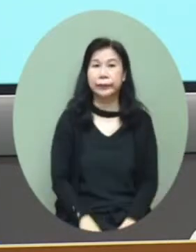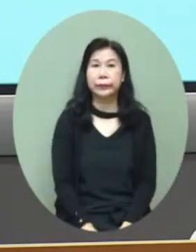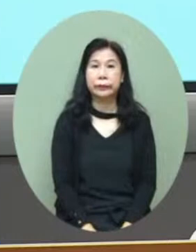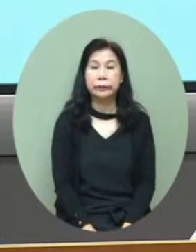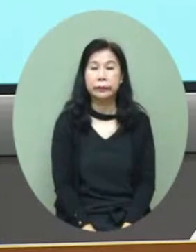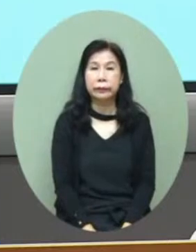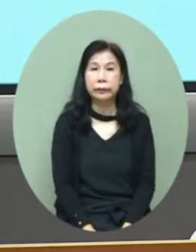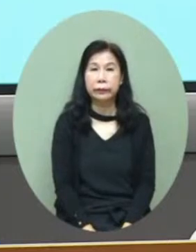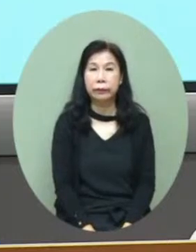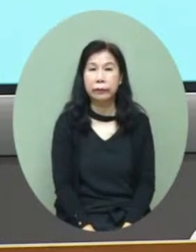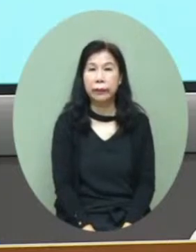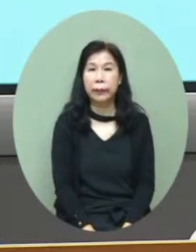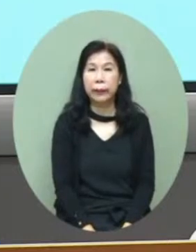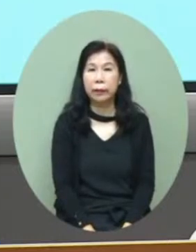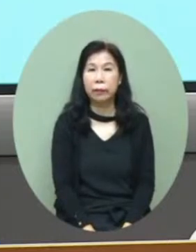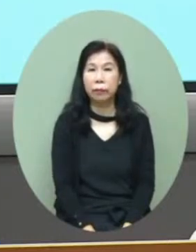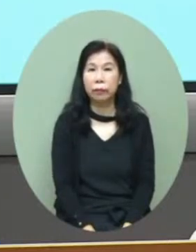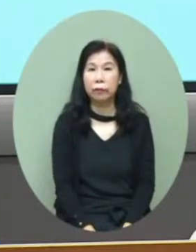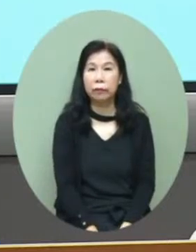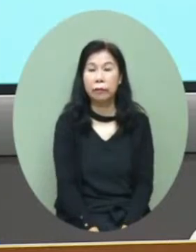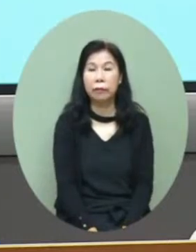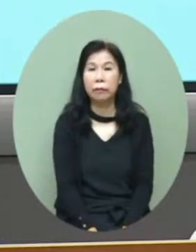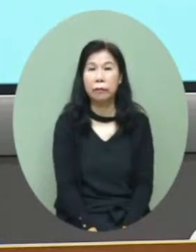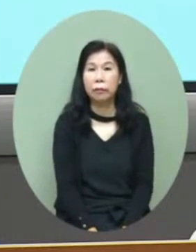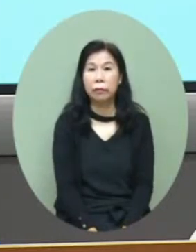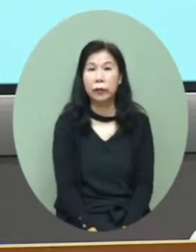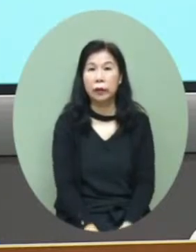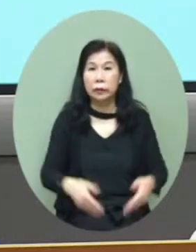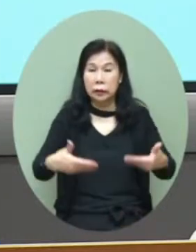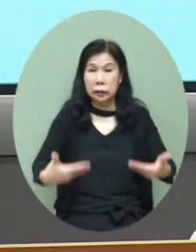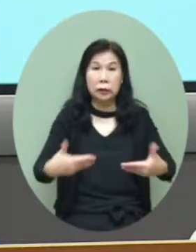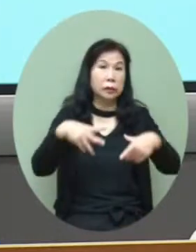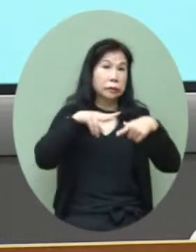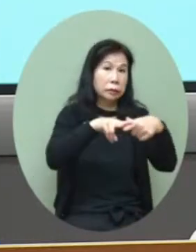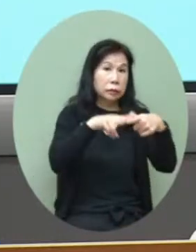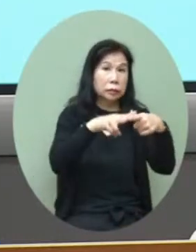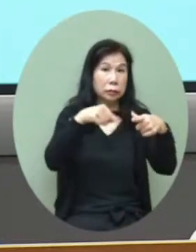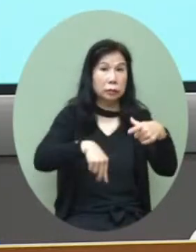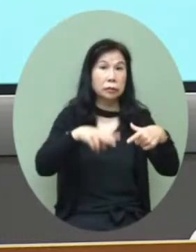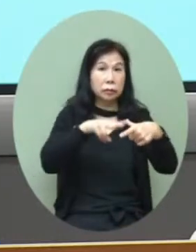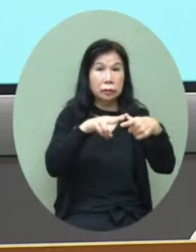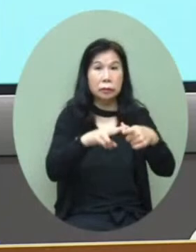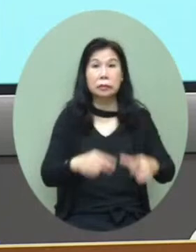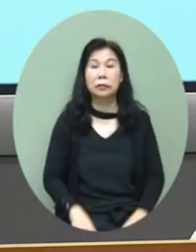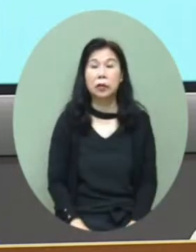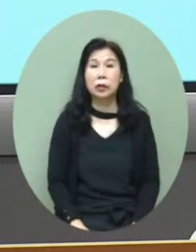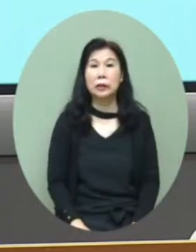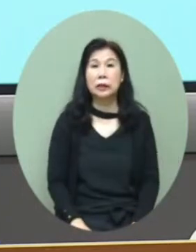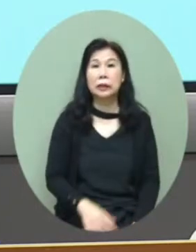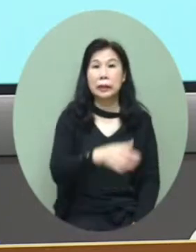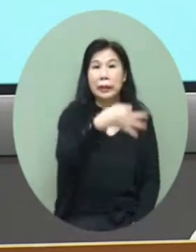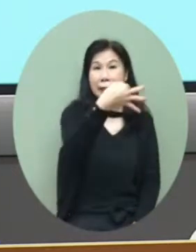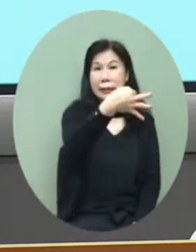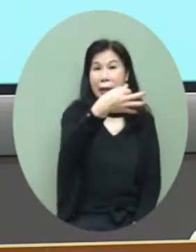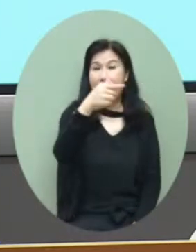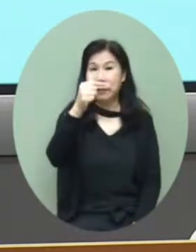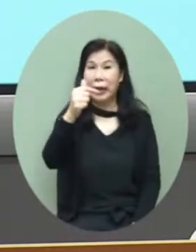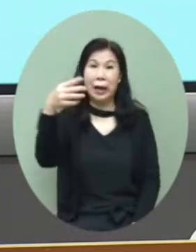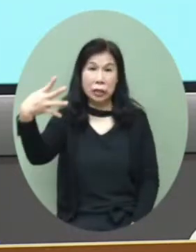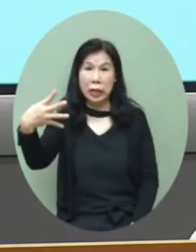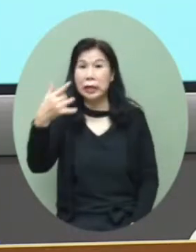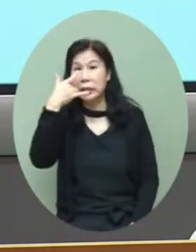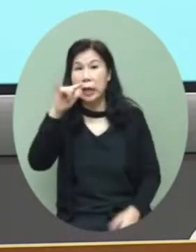changed automatically to blue. And these color codes will be displayed in the Leave Home Safe